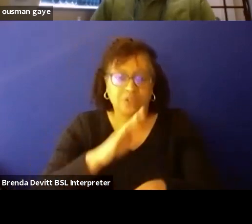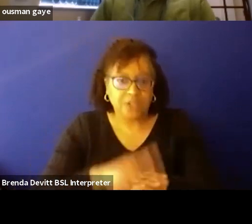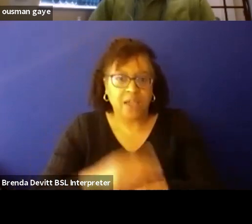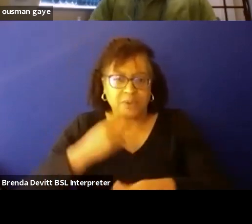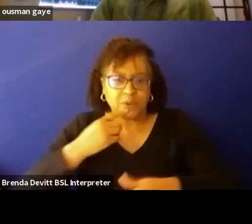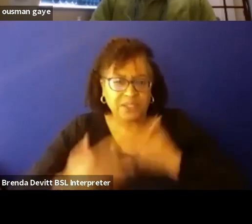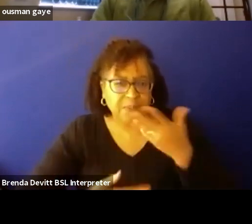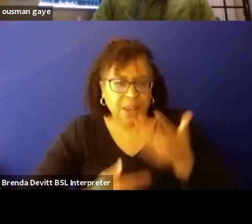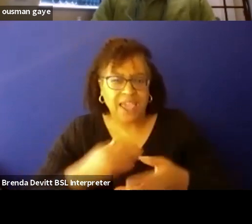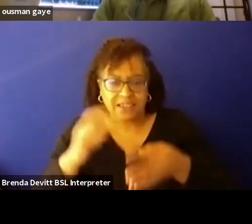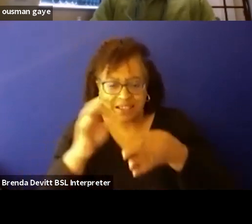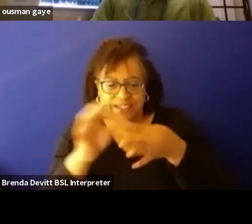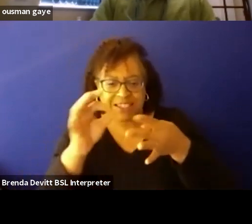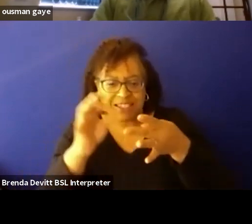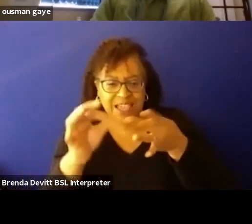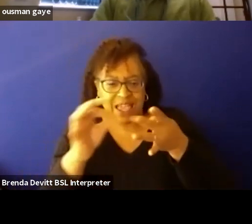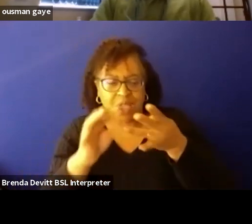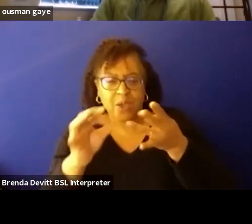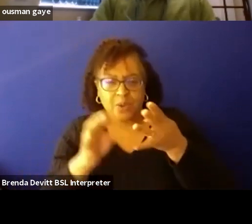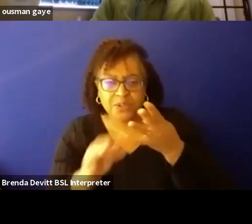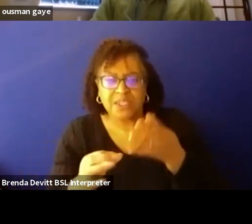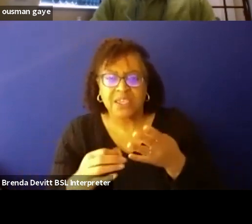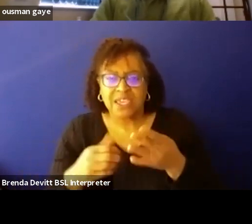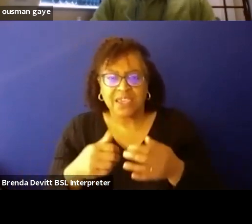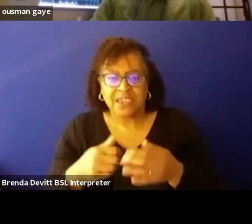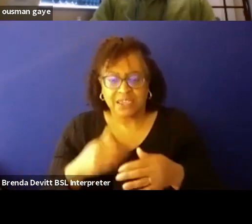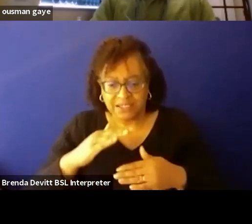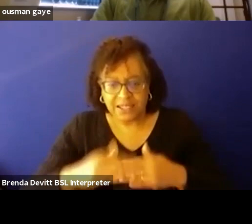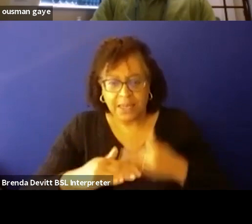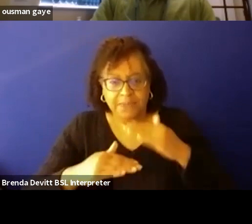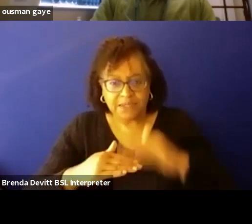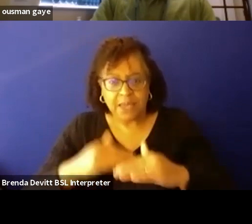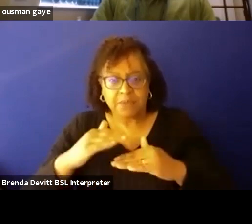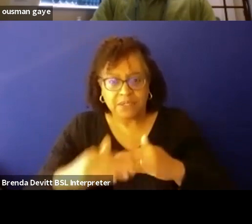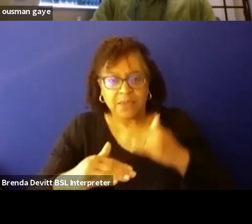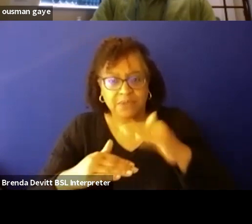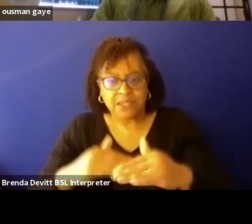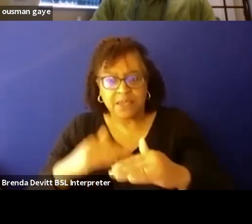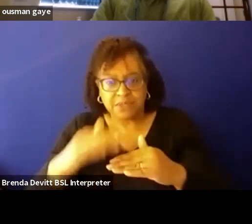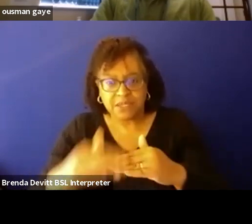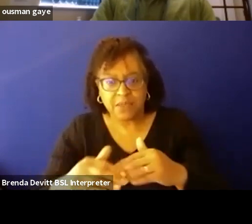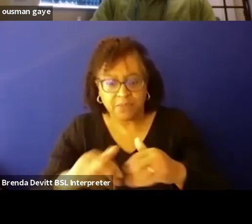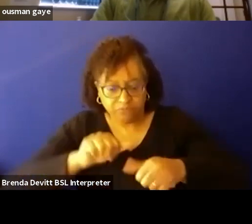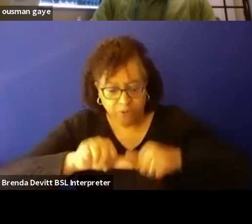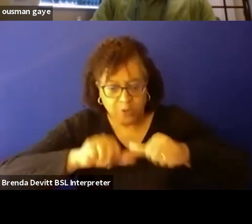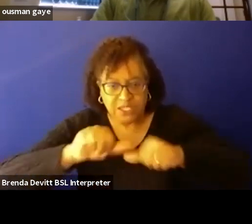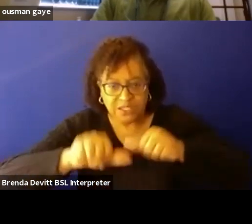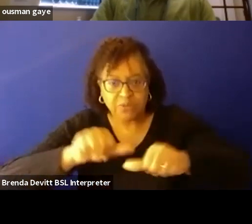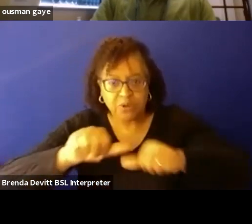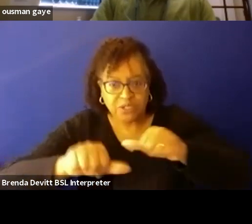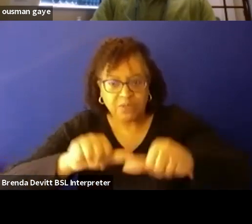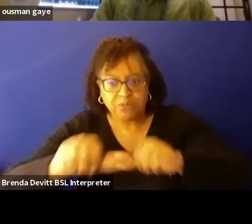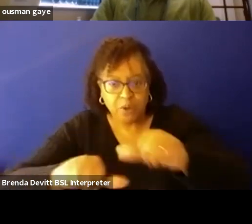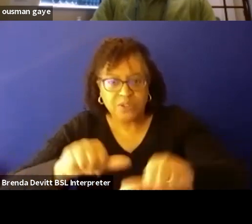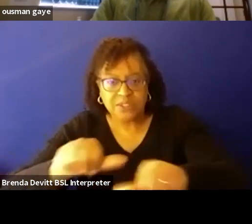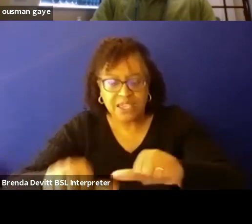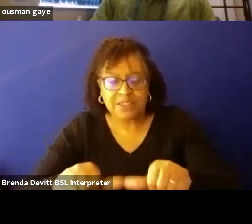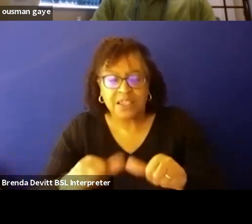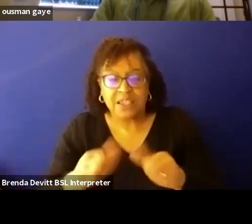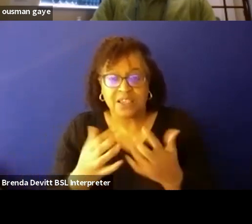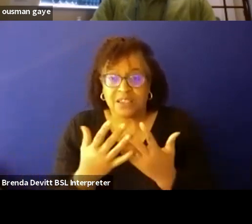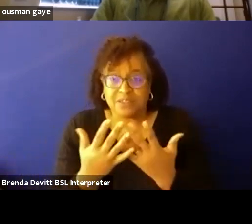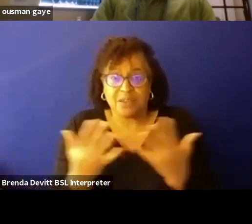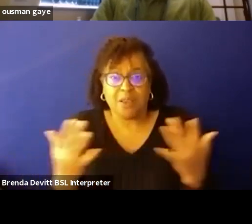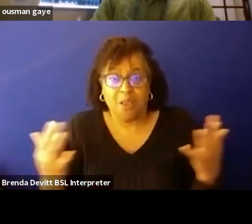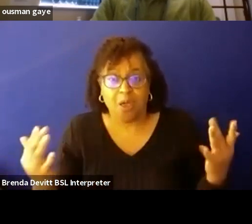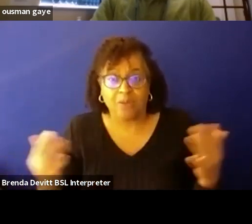it it is complicated. There is a lot of steps, but that's because we do a lot of work before we get to permanent exclusion. So we didn't want to